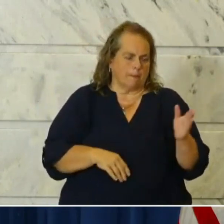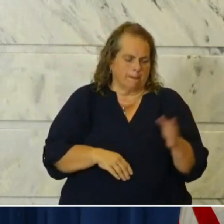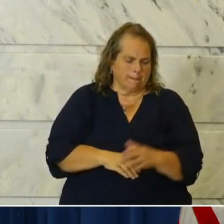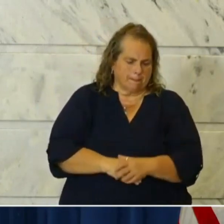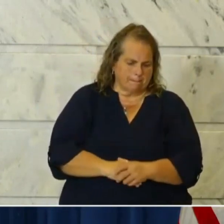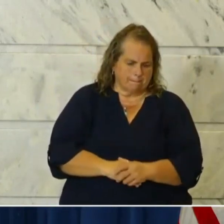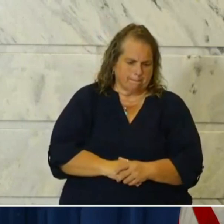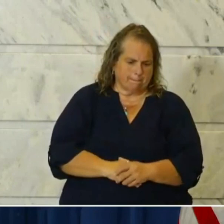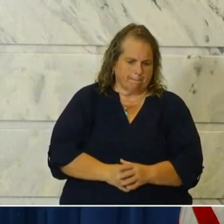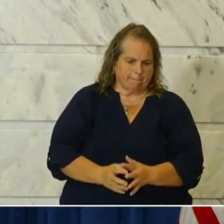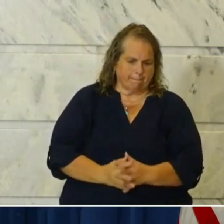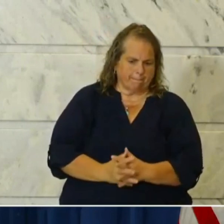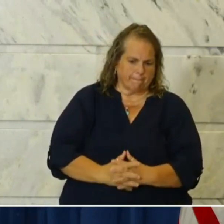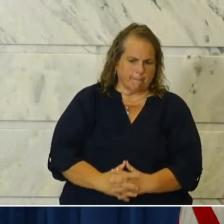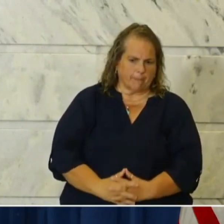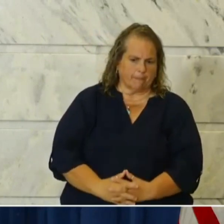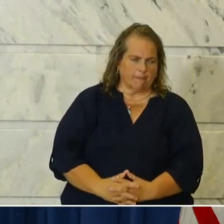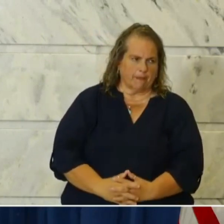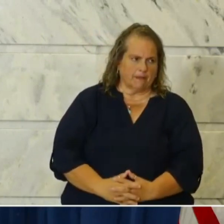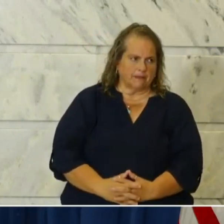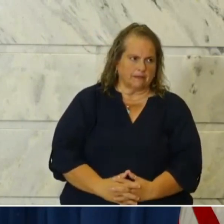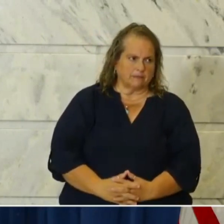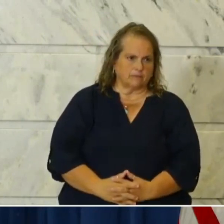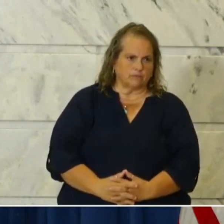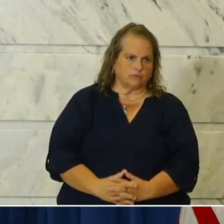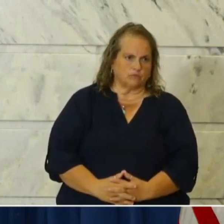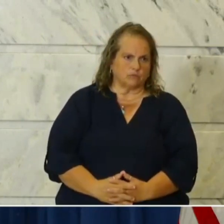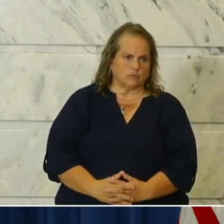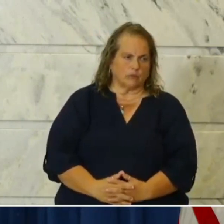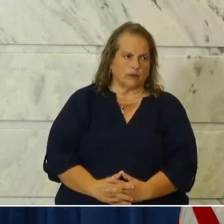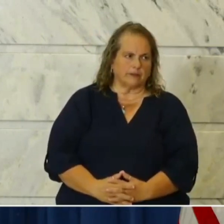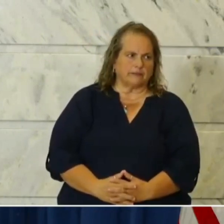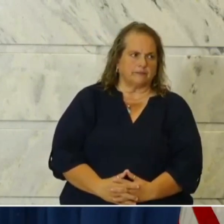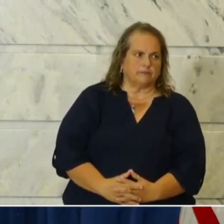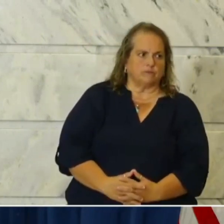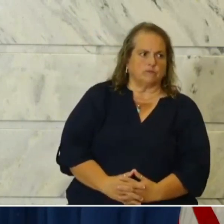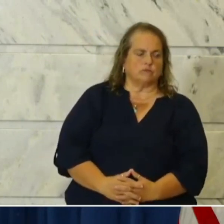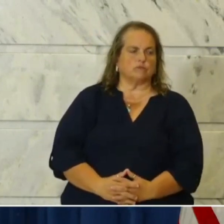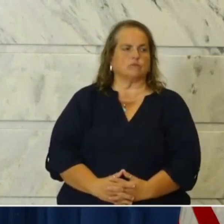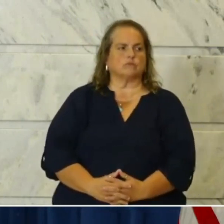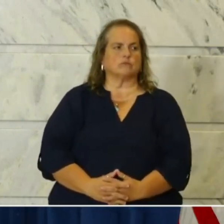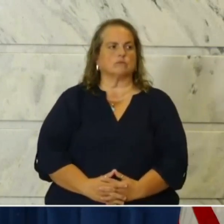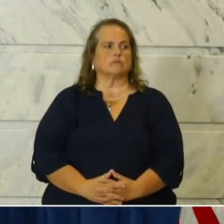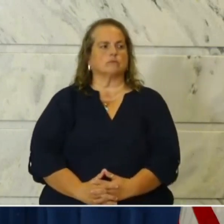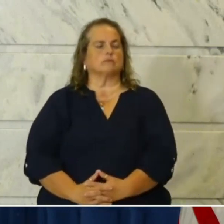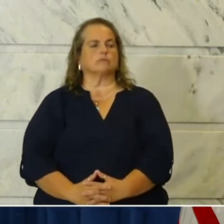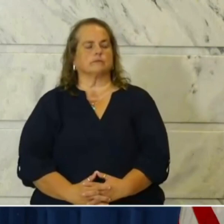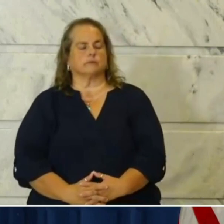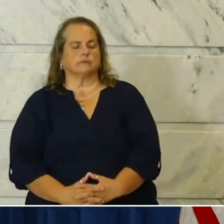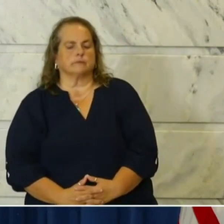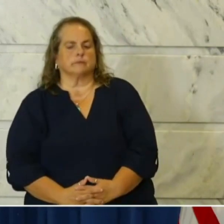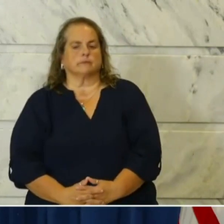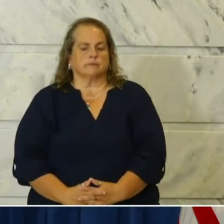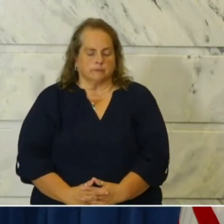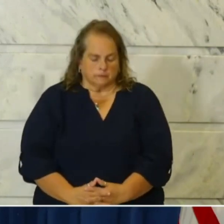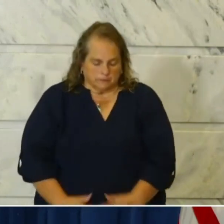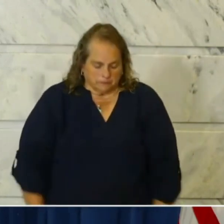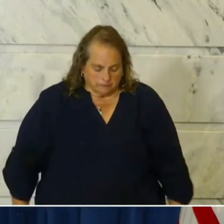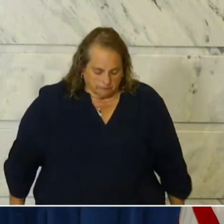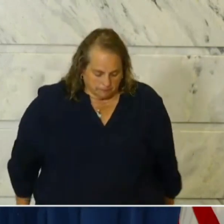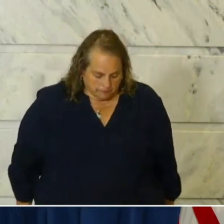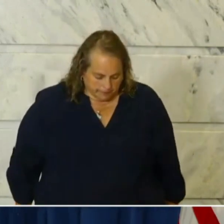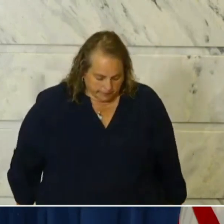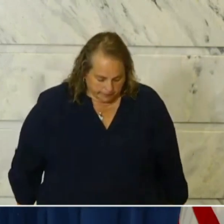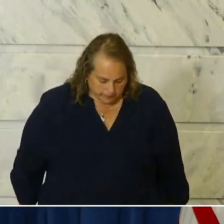You know, when you're talking about the number of cases in children under 5, you've been putting a lot of emphasis on those numbers as